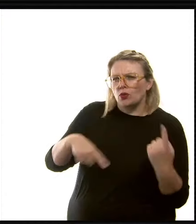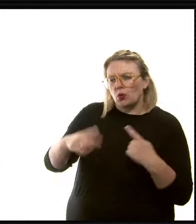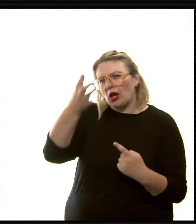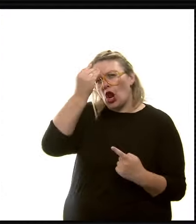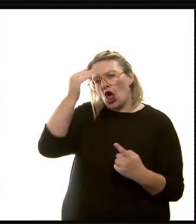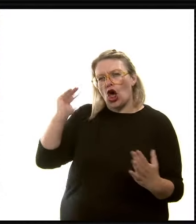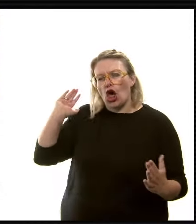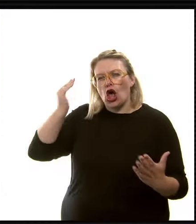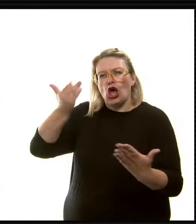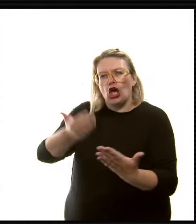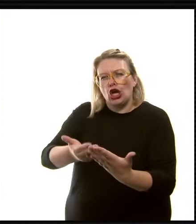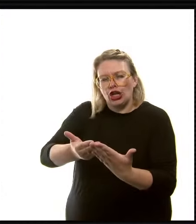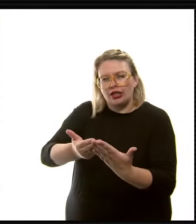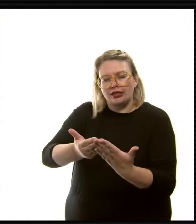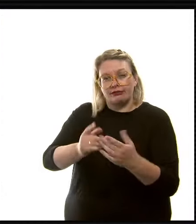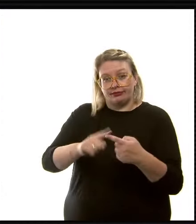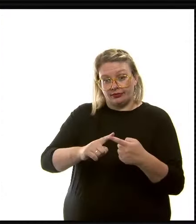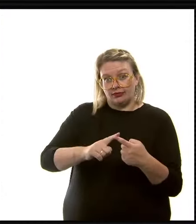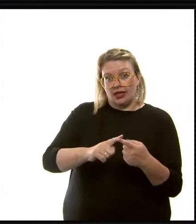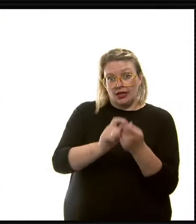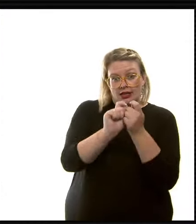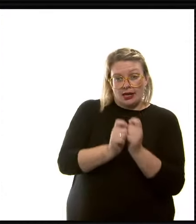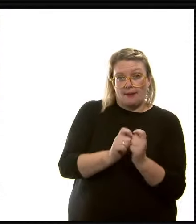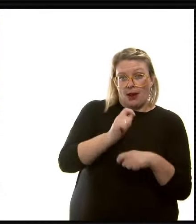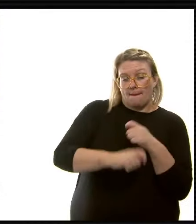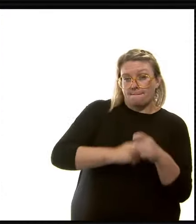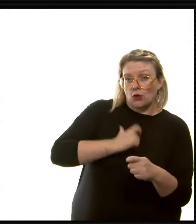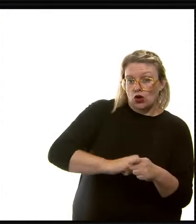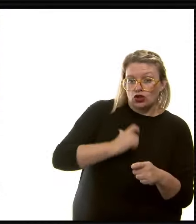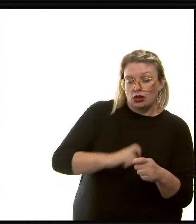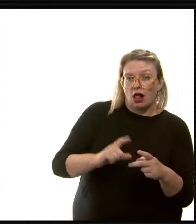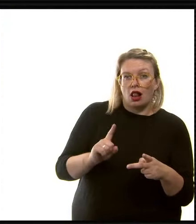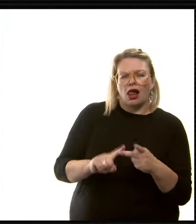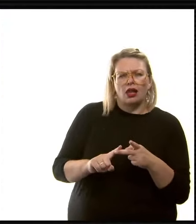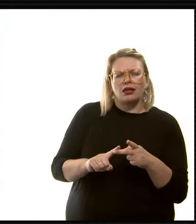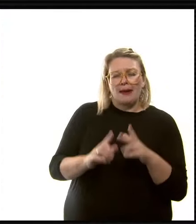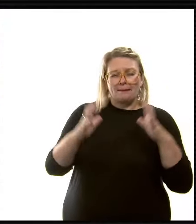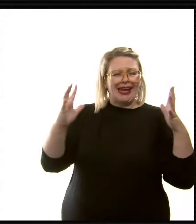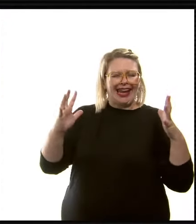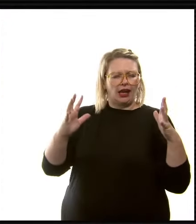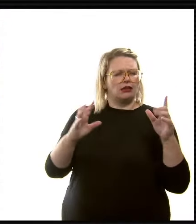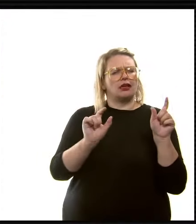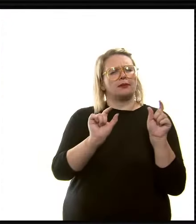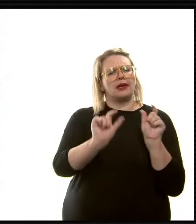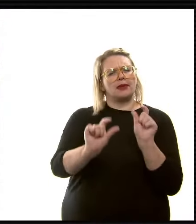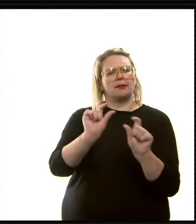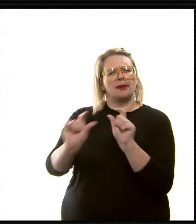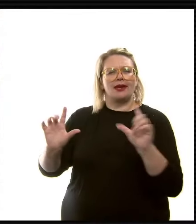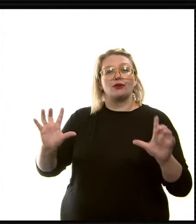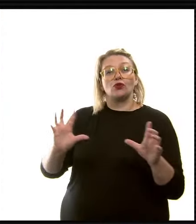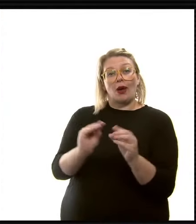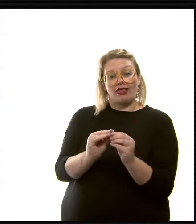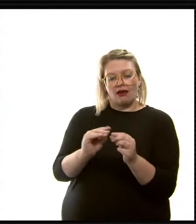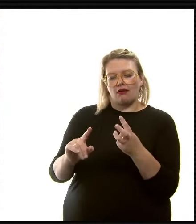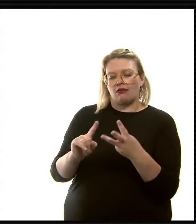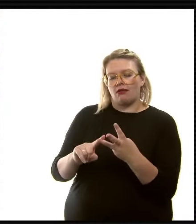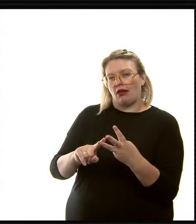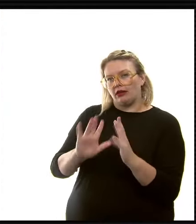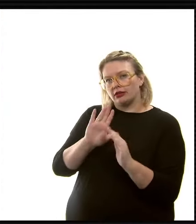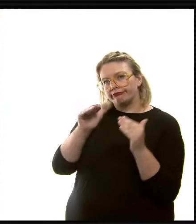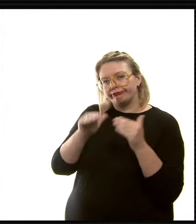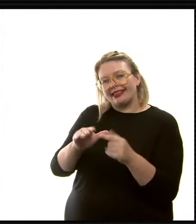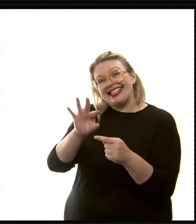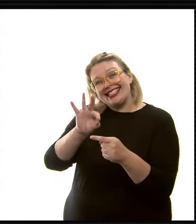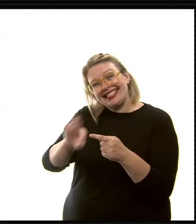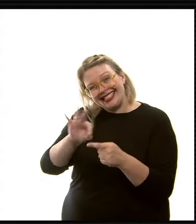journey. Personalize your build, break down your complex builds into smaller builds, and focus on the details to make your